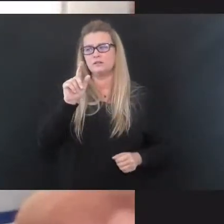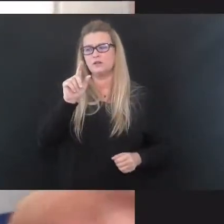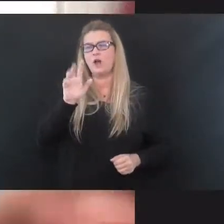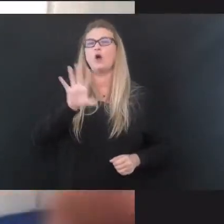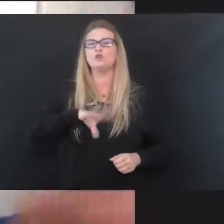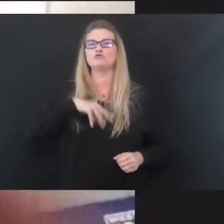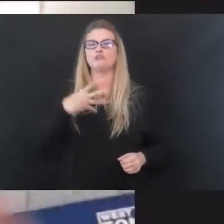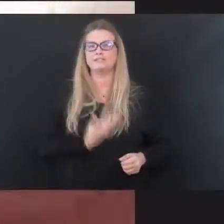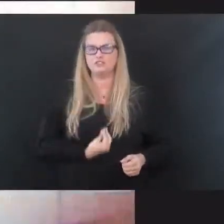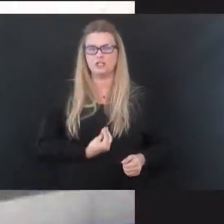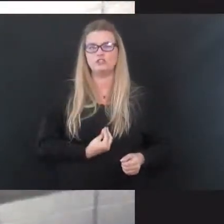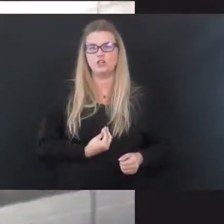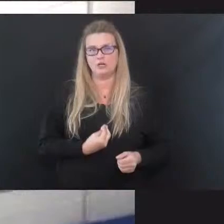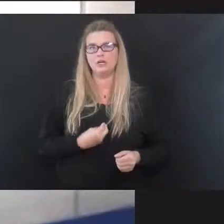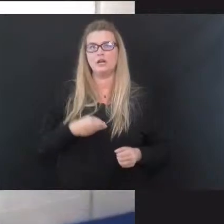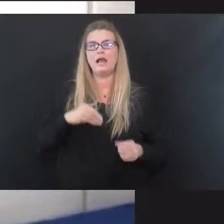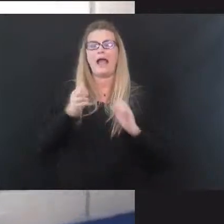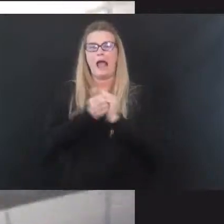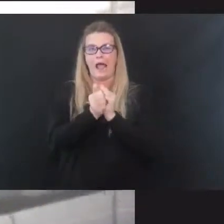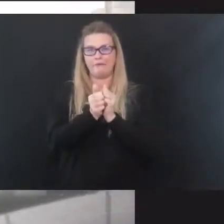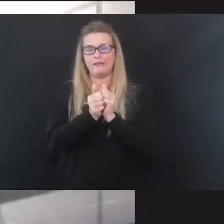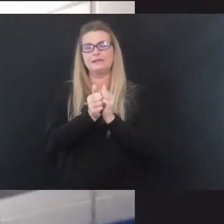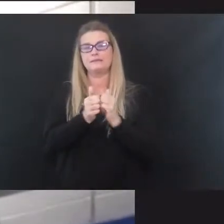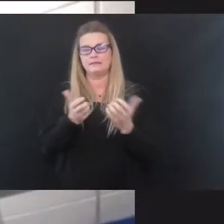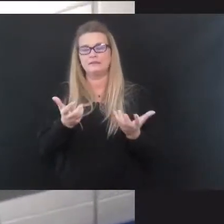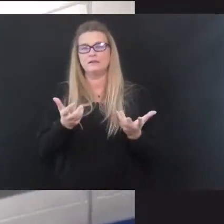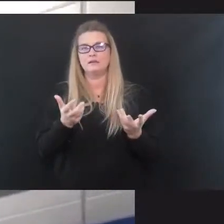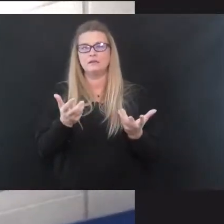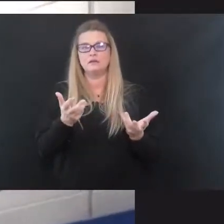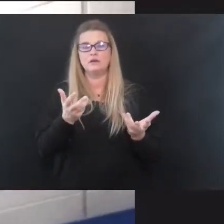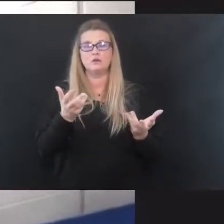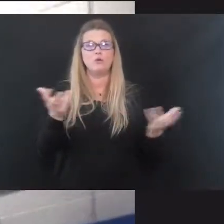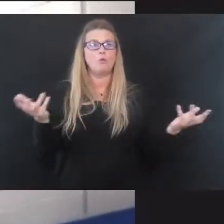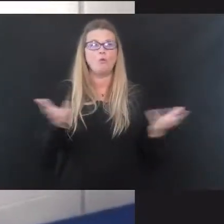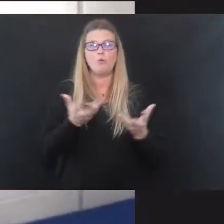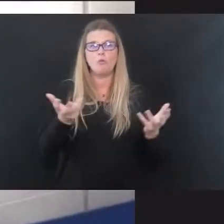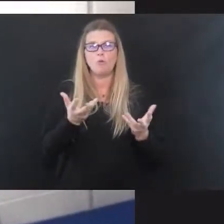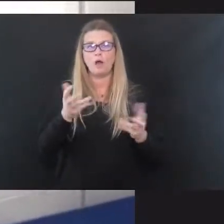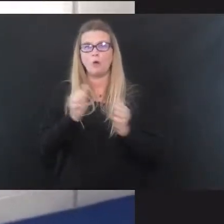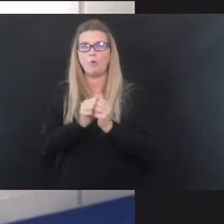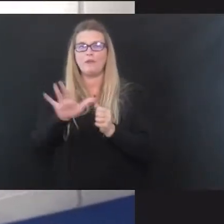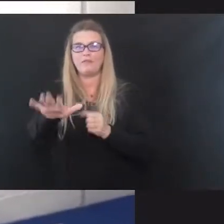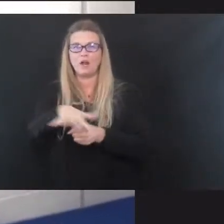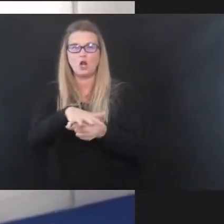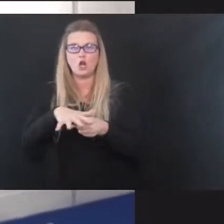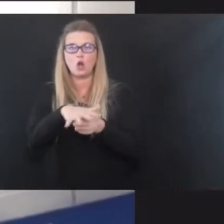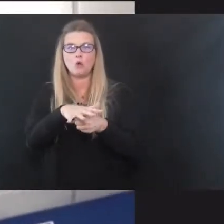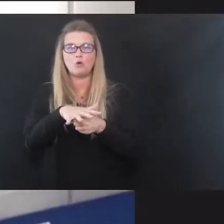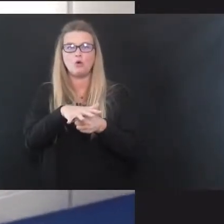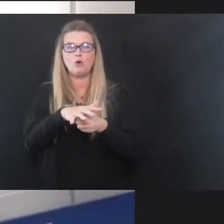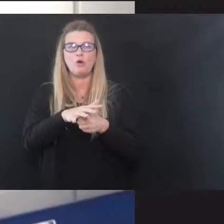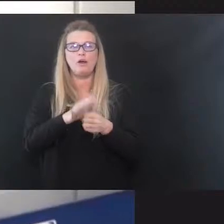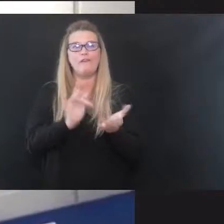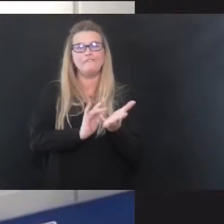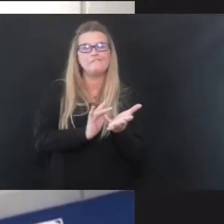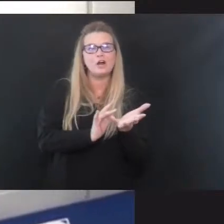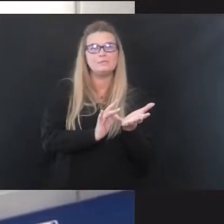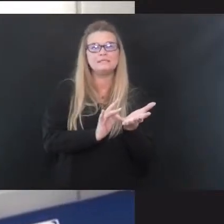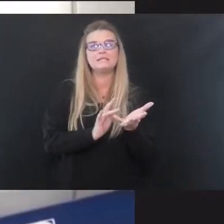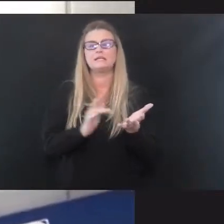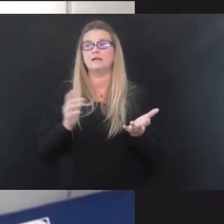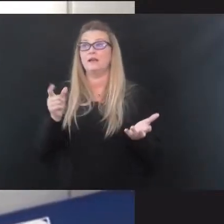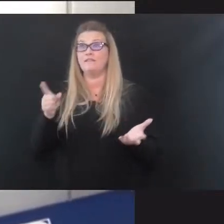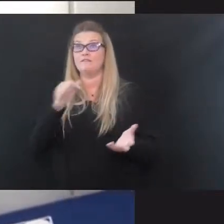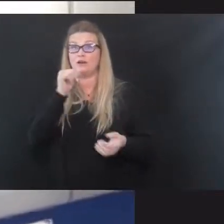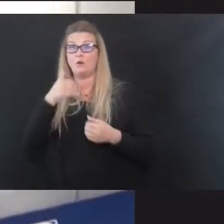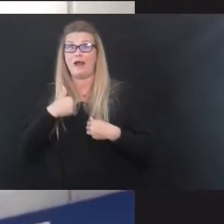this week, and then to General Hoyer, if you could address, we're out doing a story today at a local pharmacy, General, where they have 70 doses of vaccine. If they don't